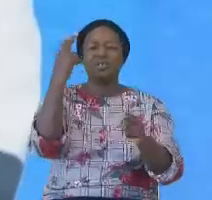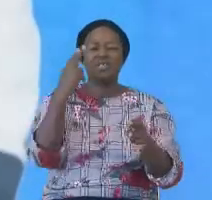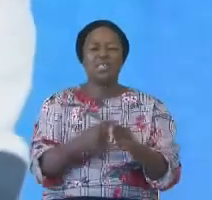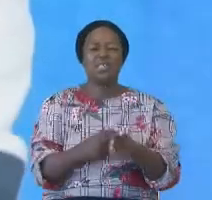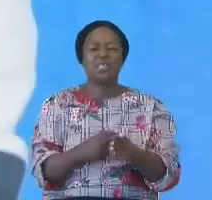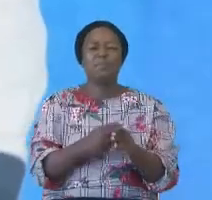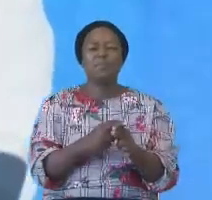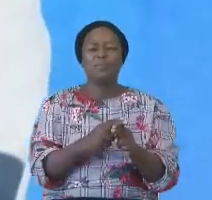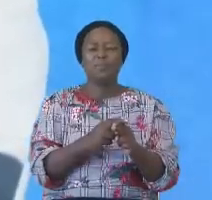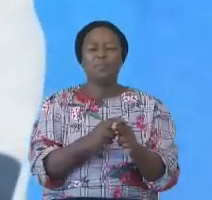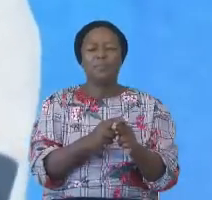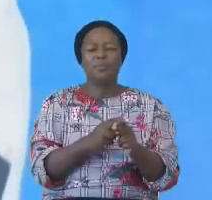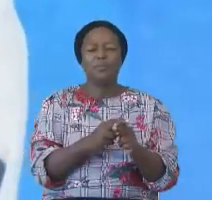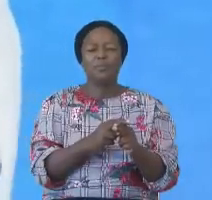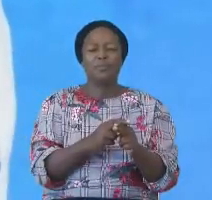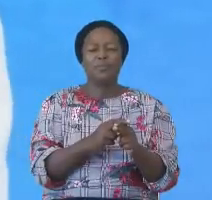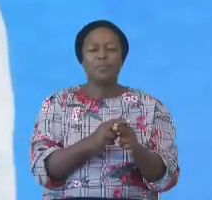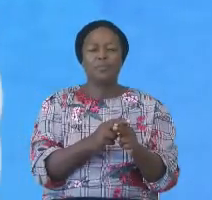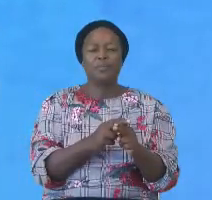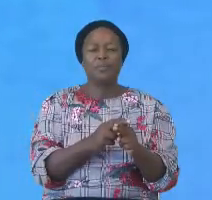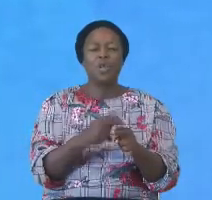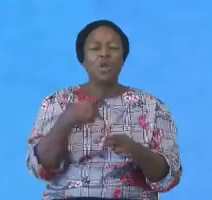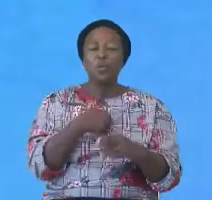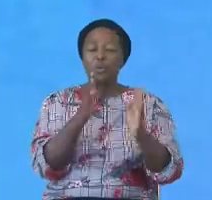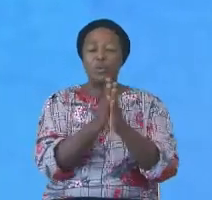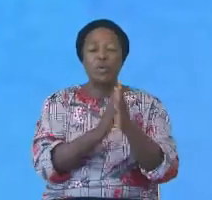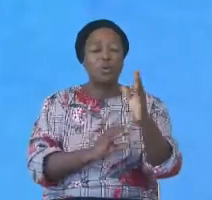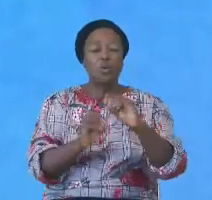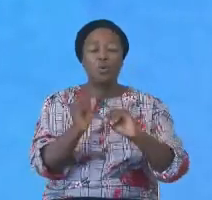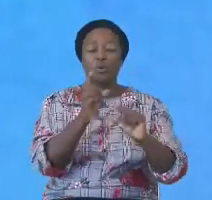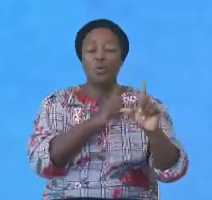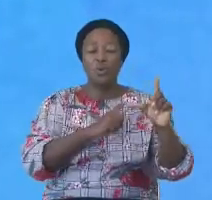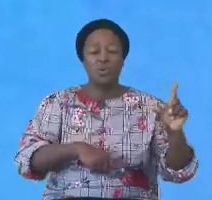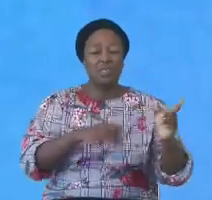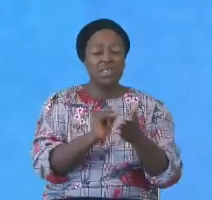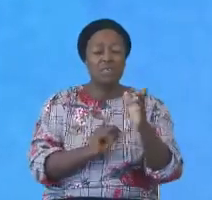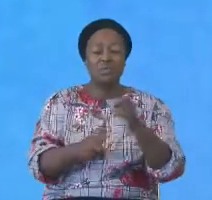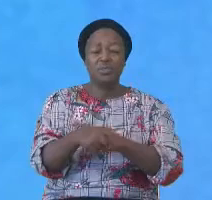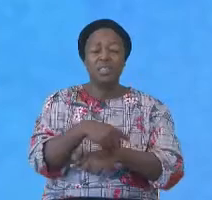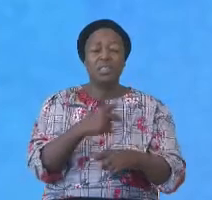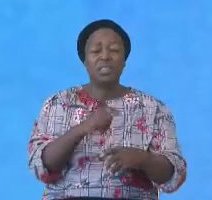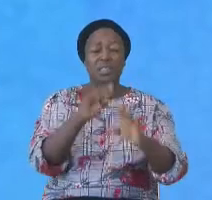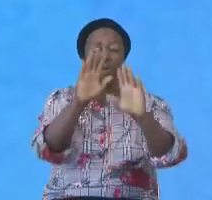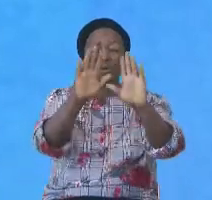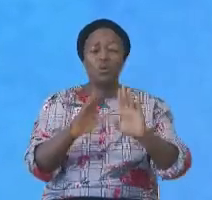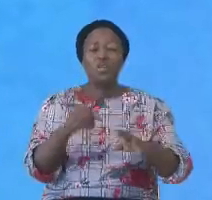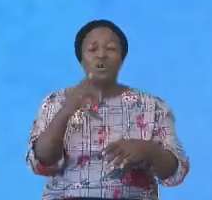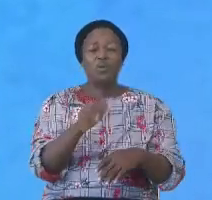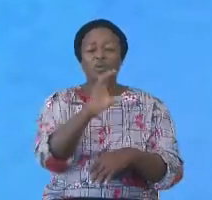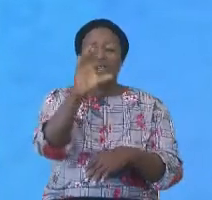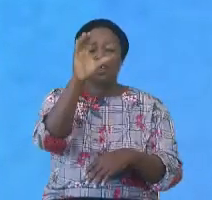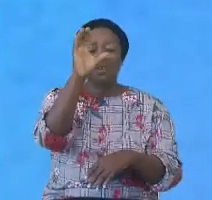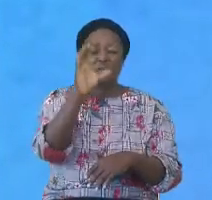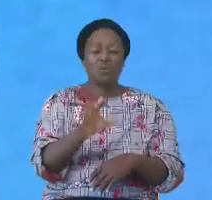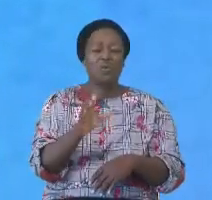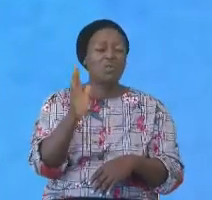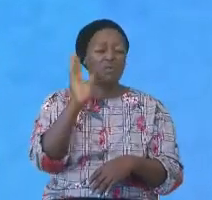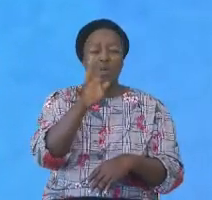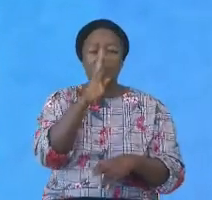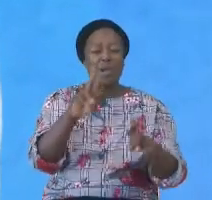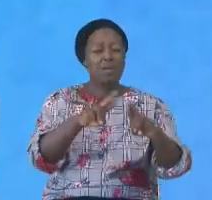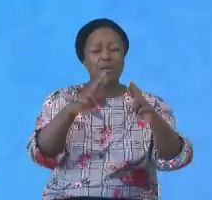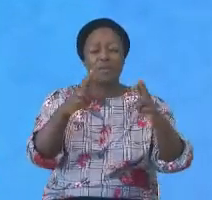everyone beyond the expectation in jesus name we pray o lord that